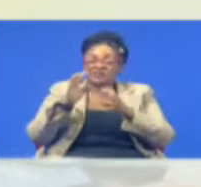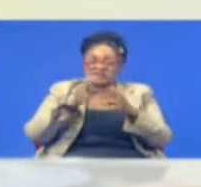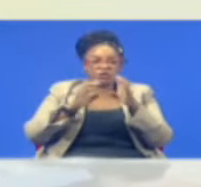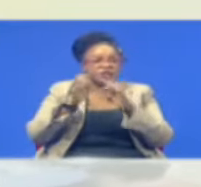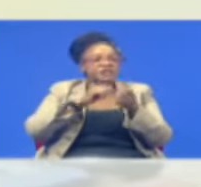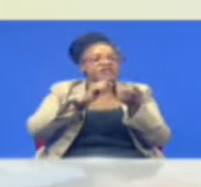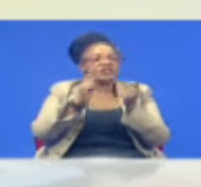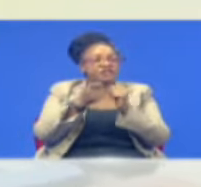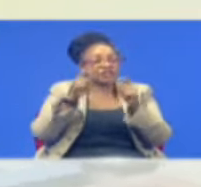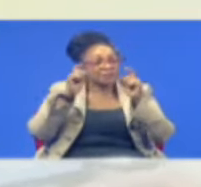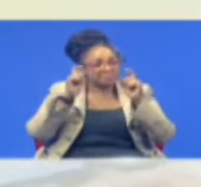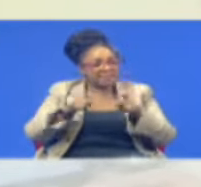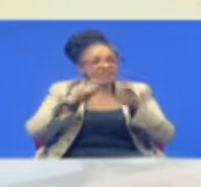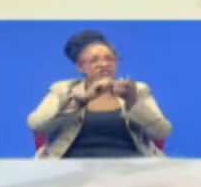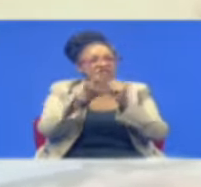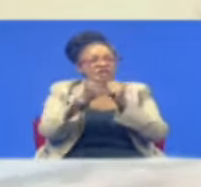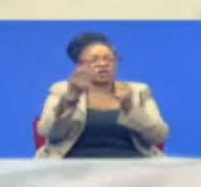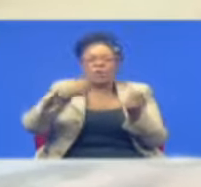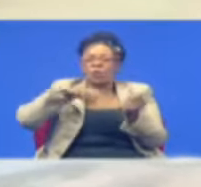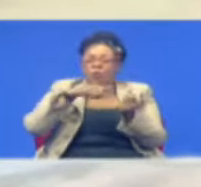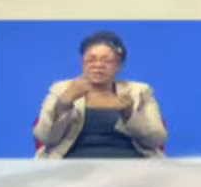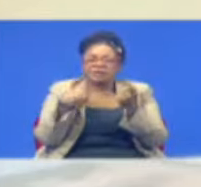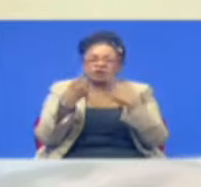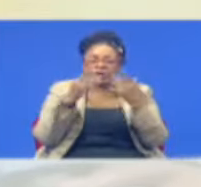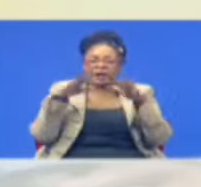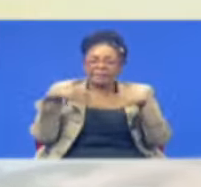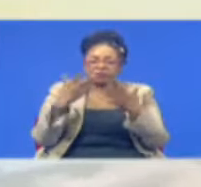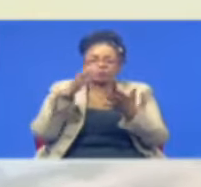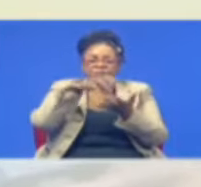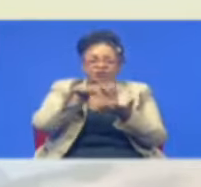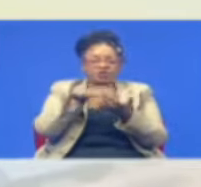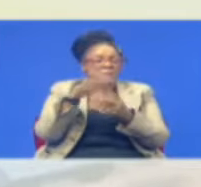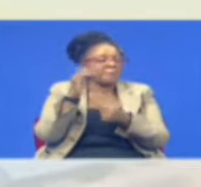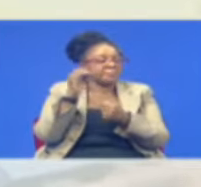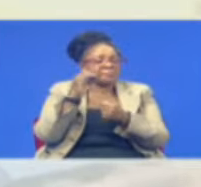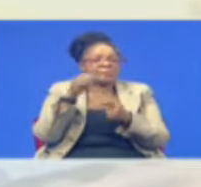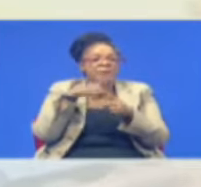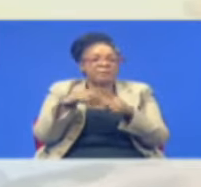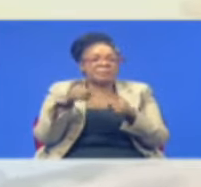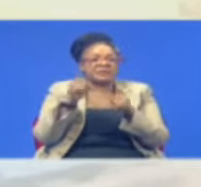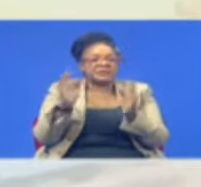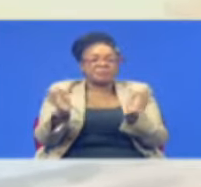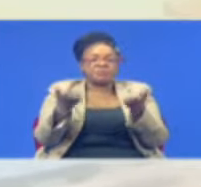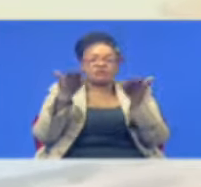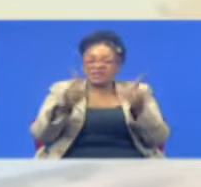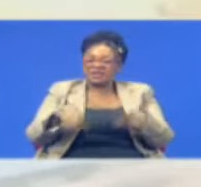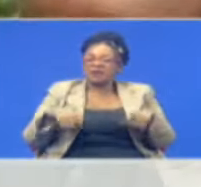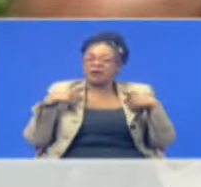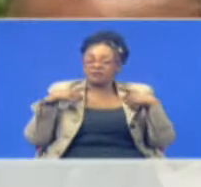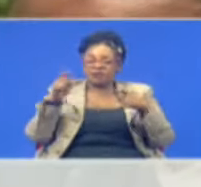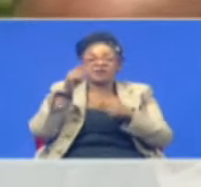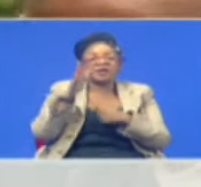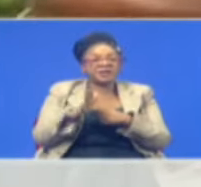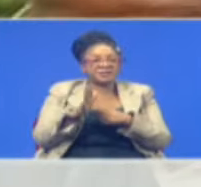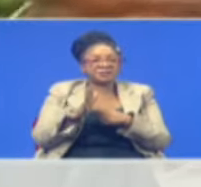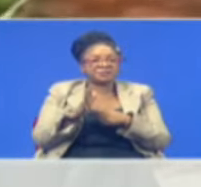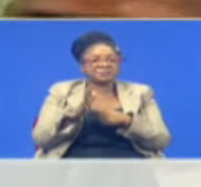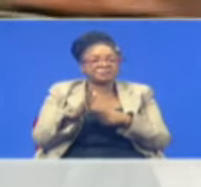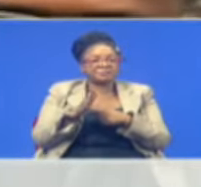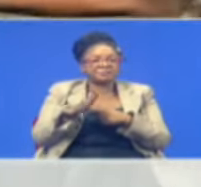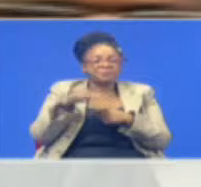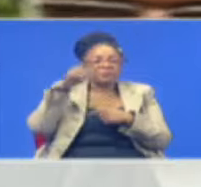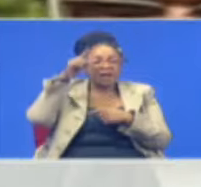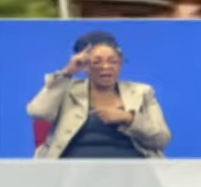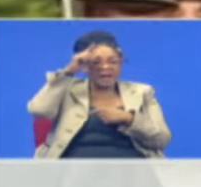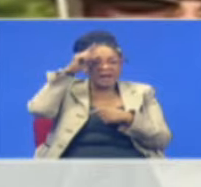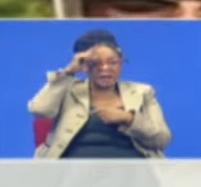change. So we are no longer just talking about positions, but talking about uplifting the lives of Kenyans. The government that we elected